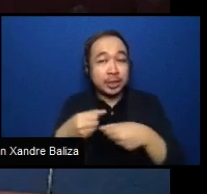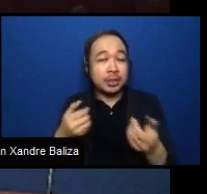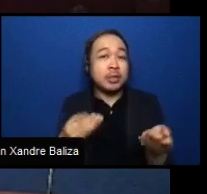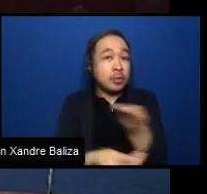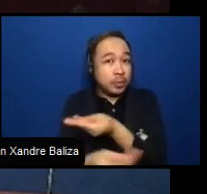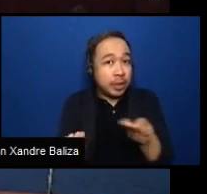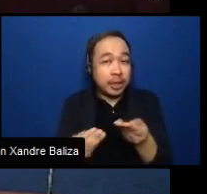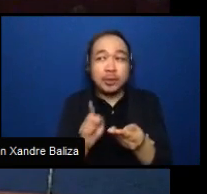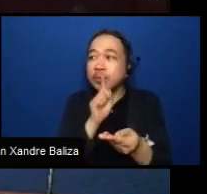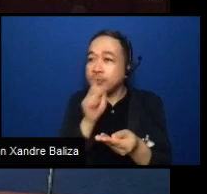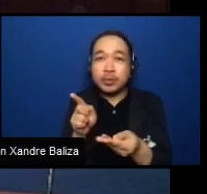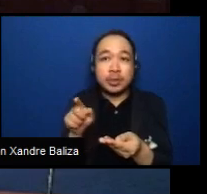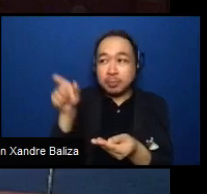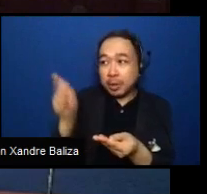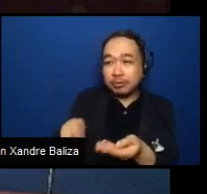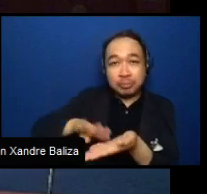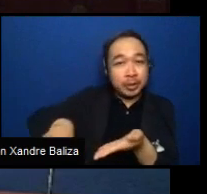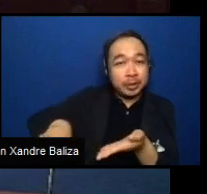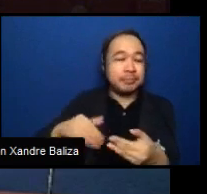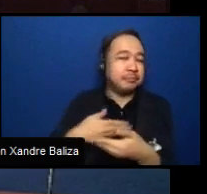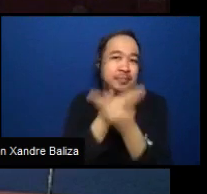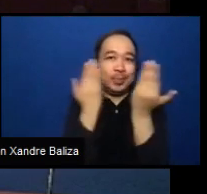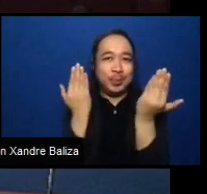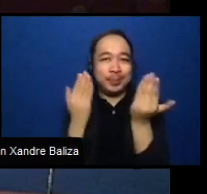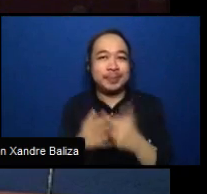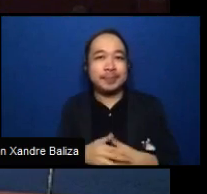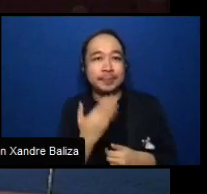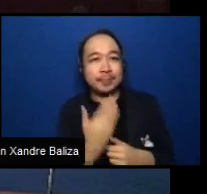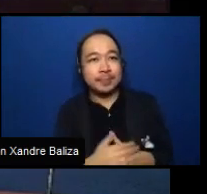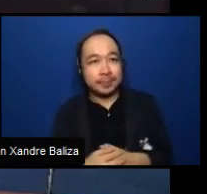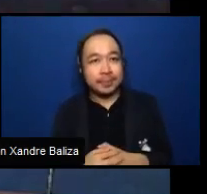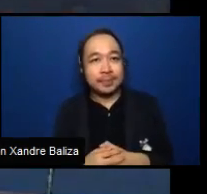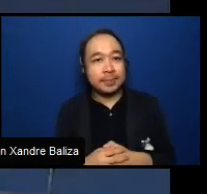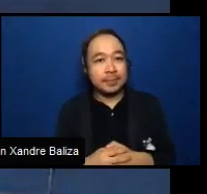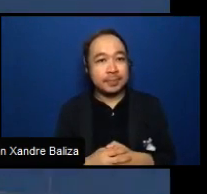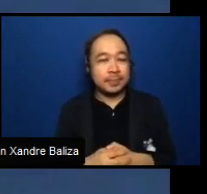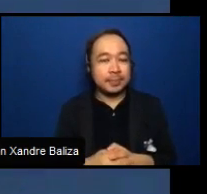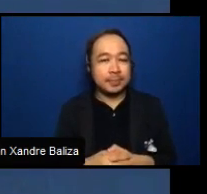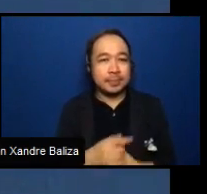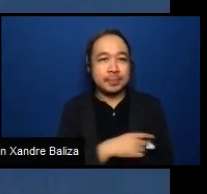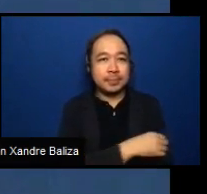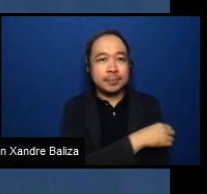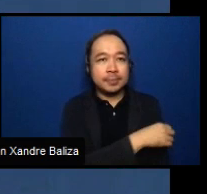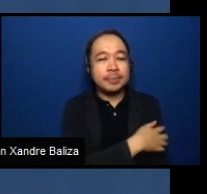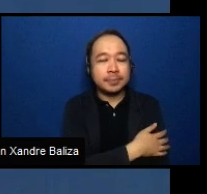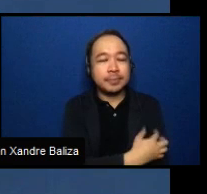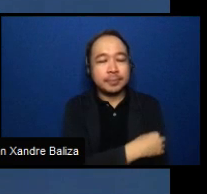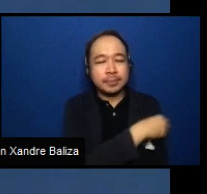one behind. Thank you, Madam Chair. I thank the